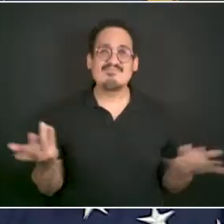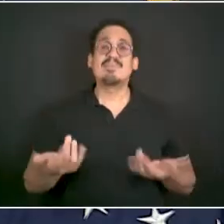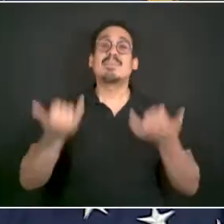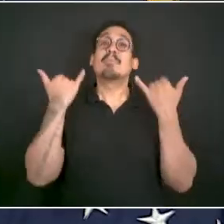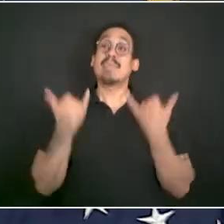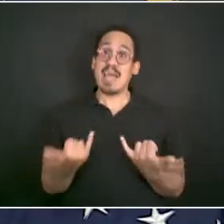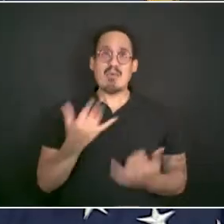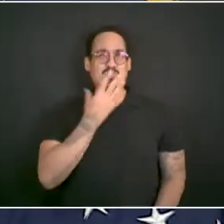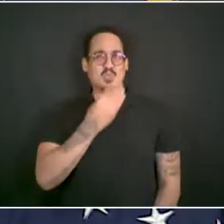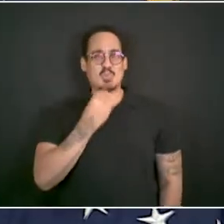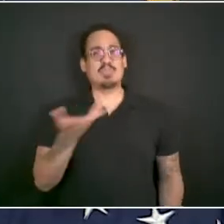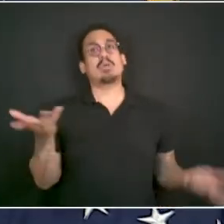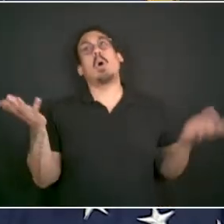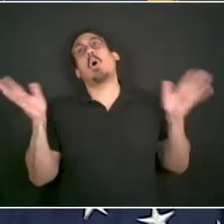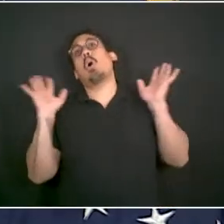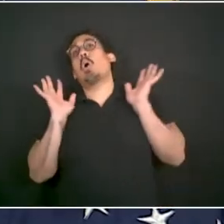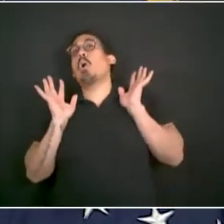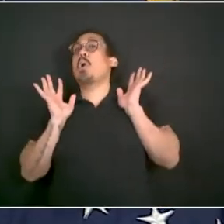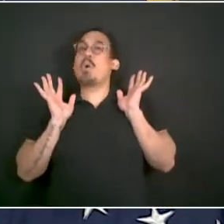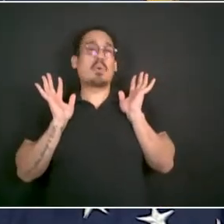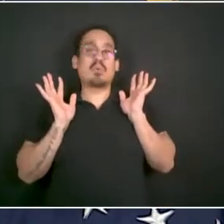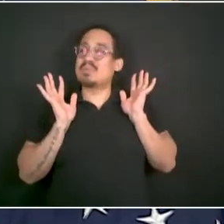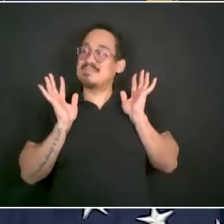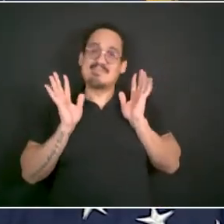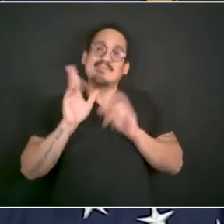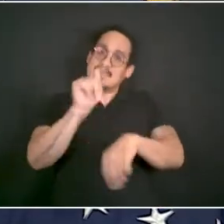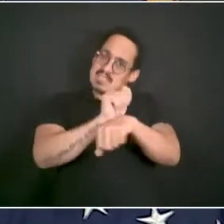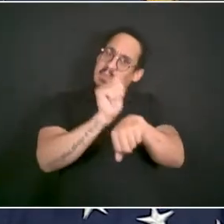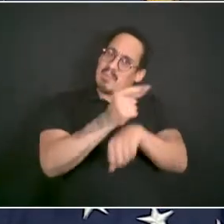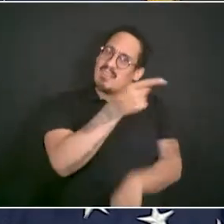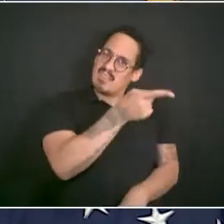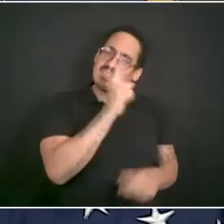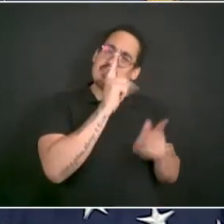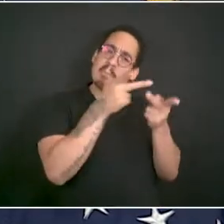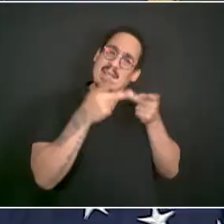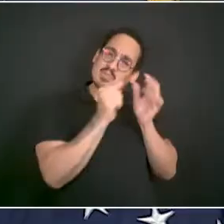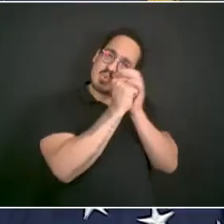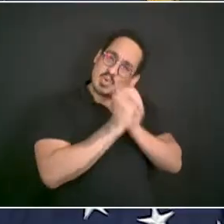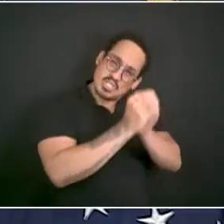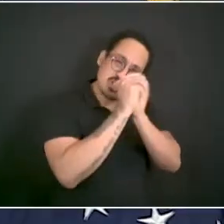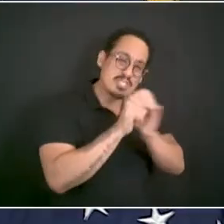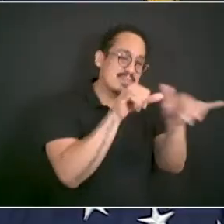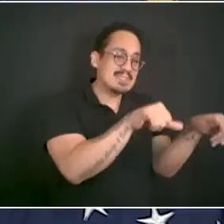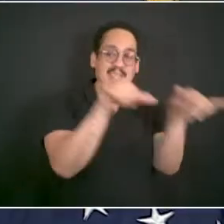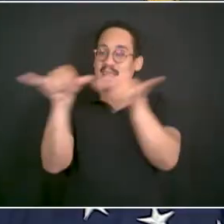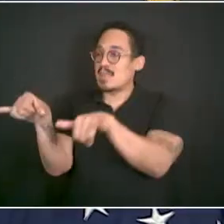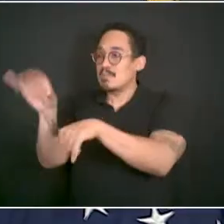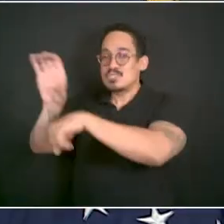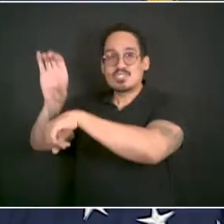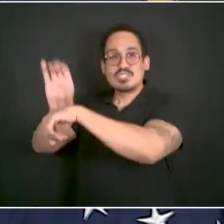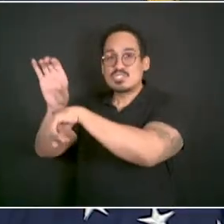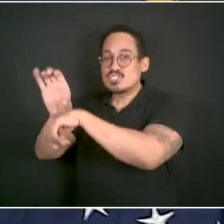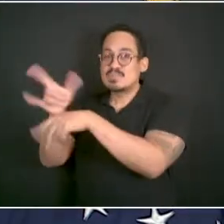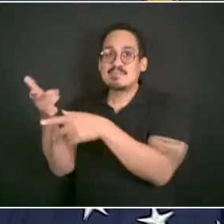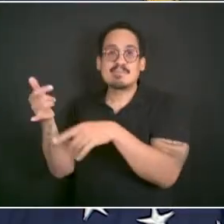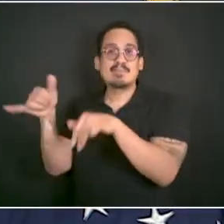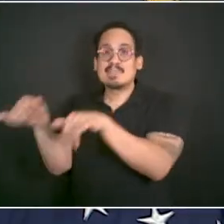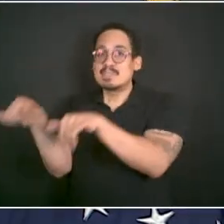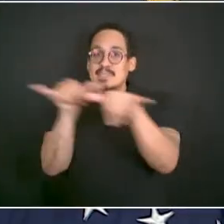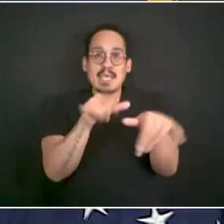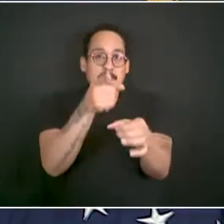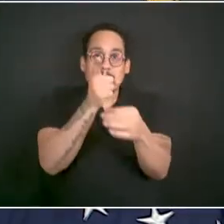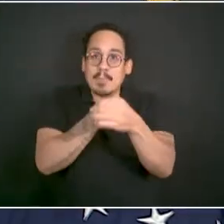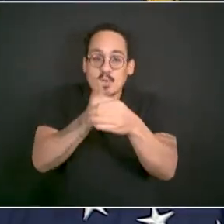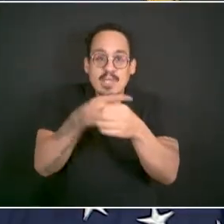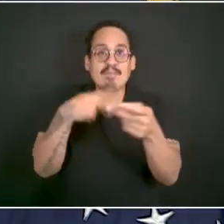A synagogue is a place of worship. A Christian church is a place of worship. Buddhist temple is a place of worship. Protest,